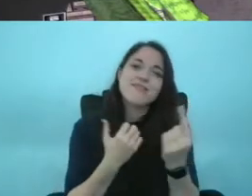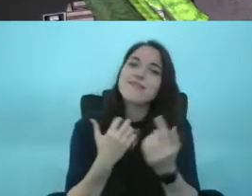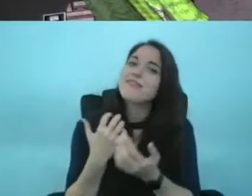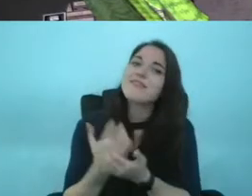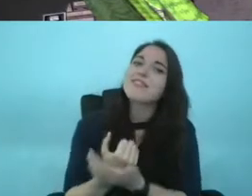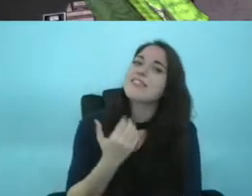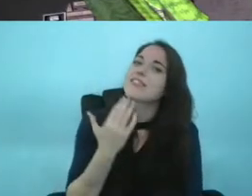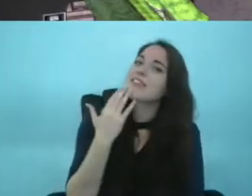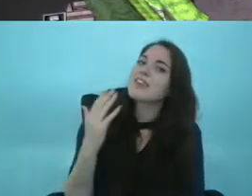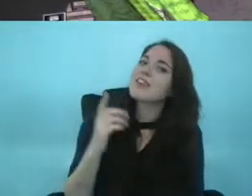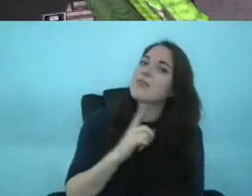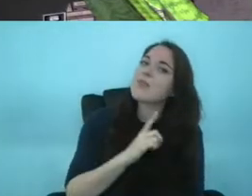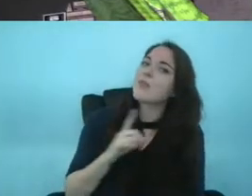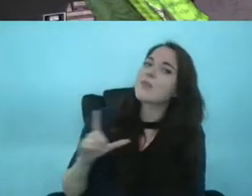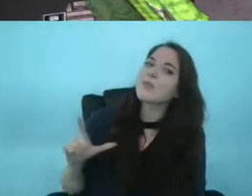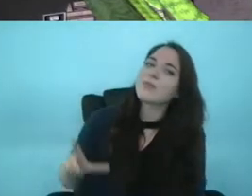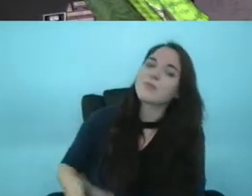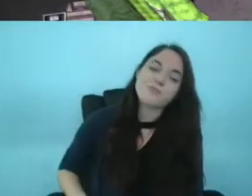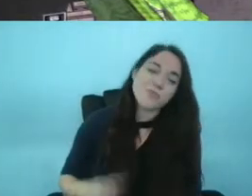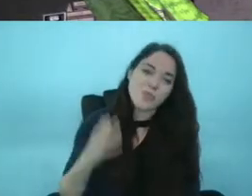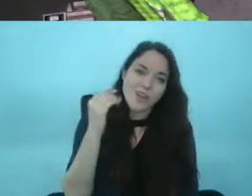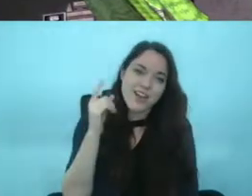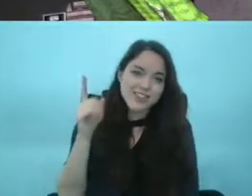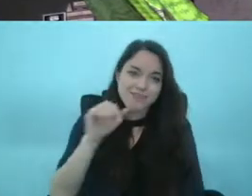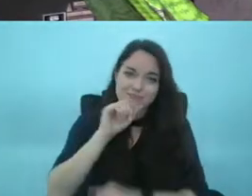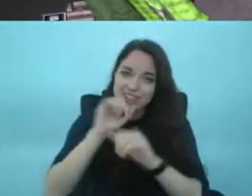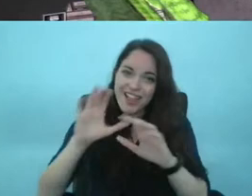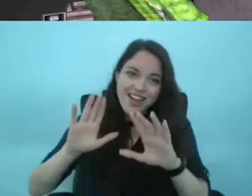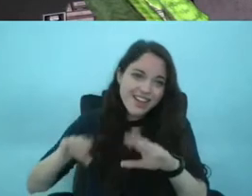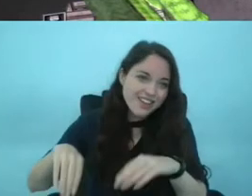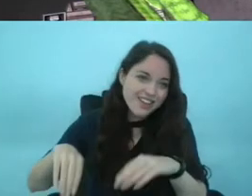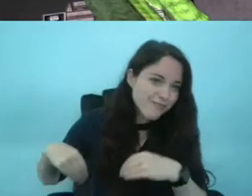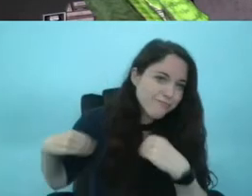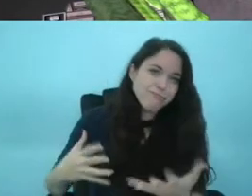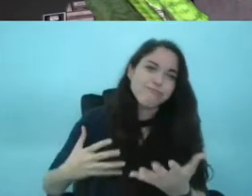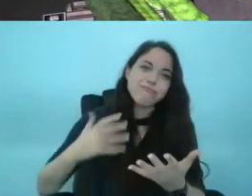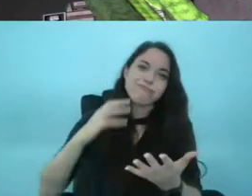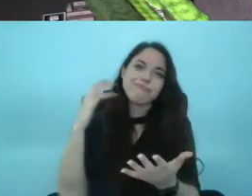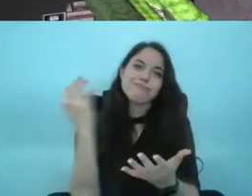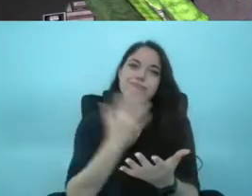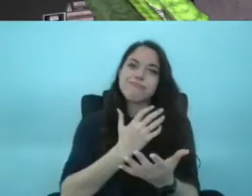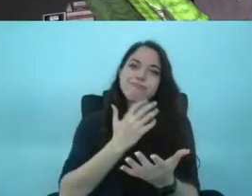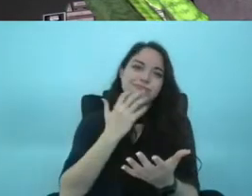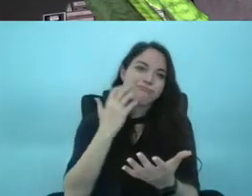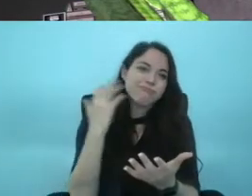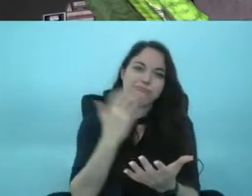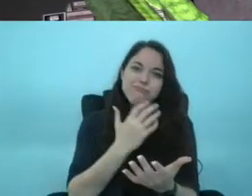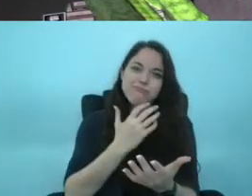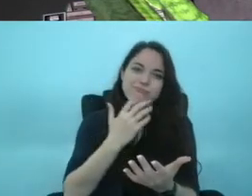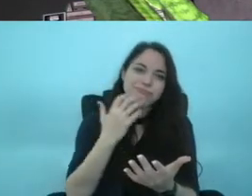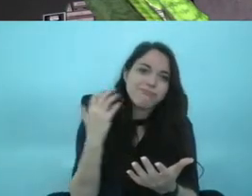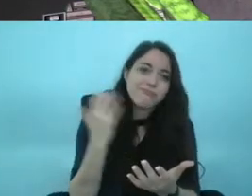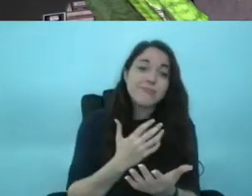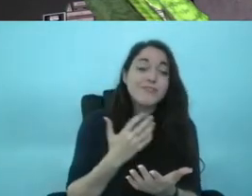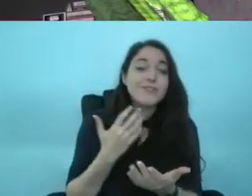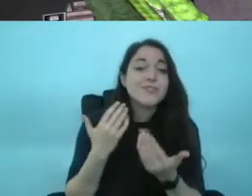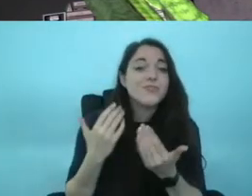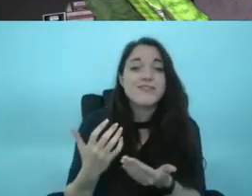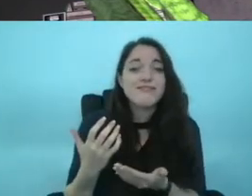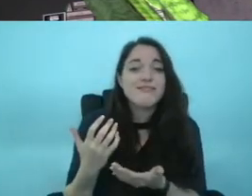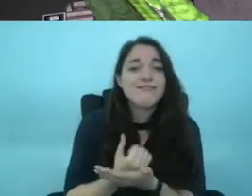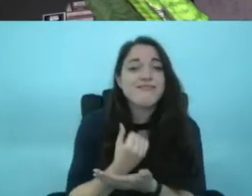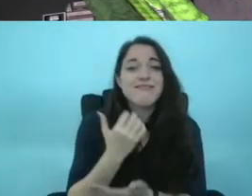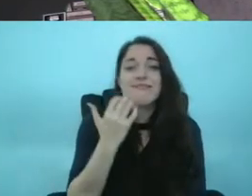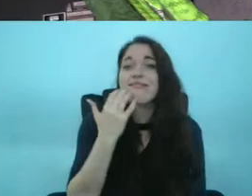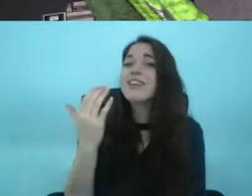Lord. God's been doubly good to you. thank the